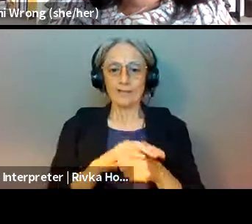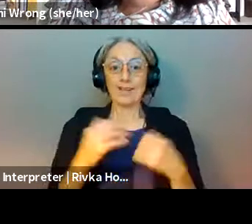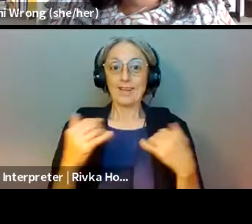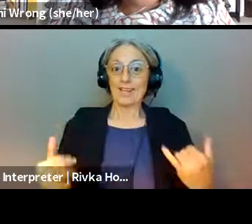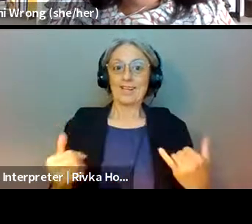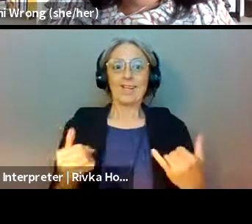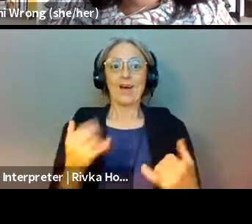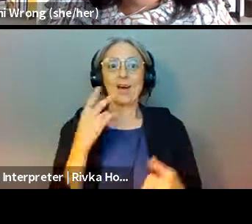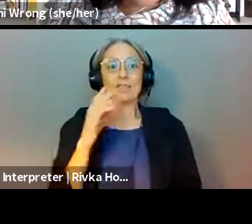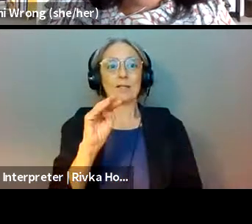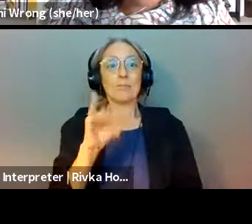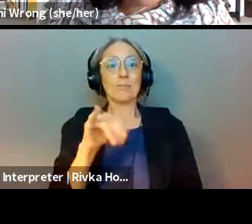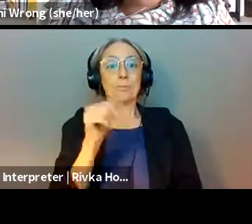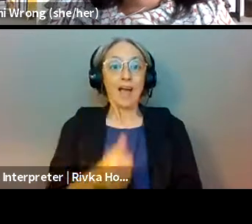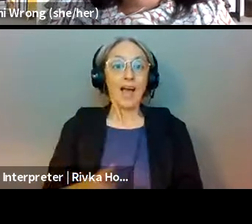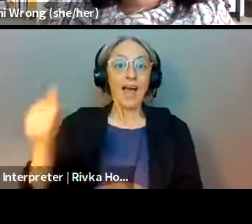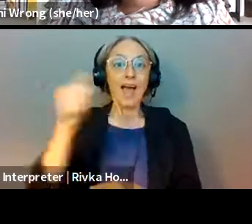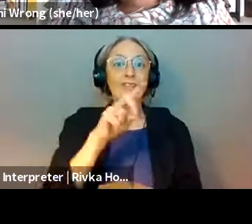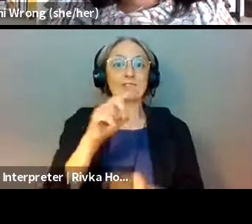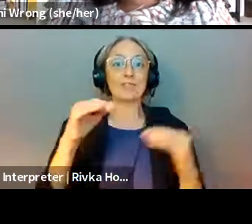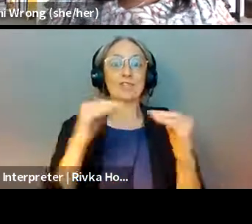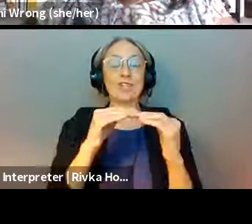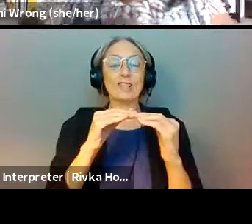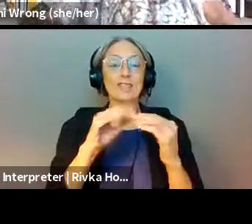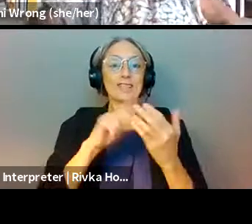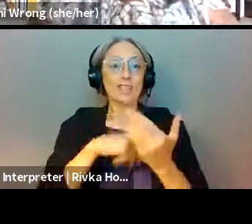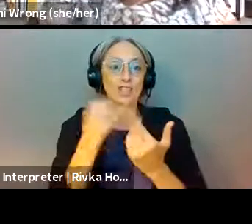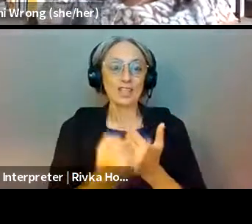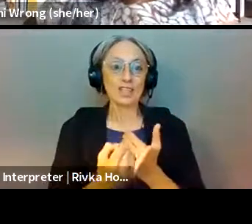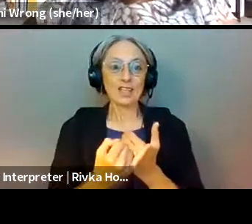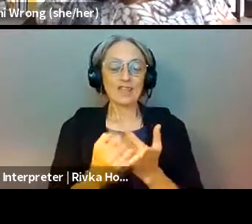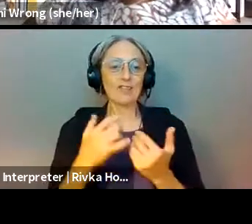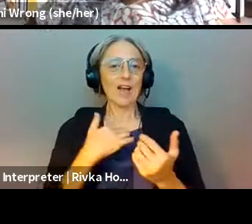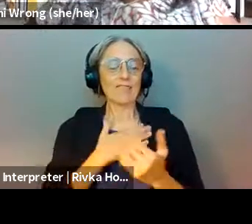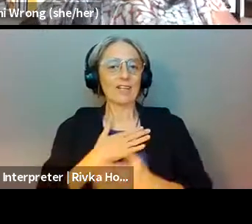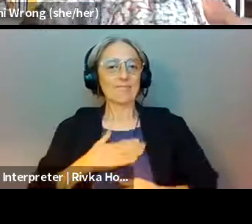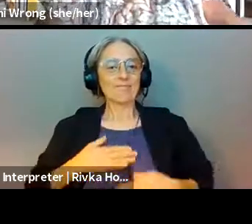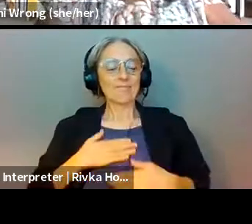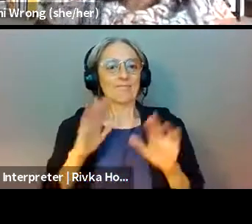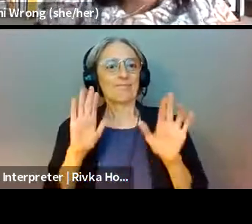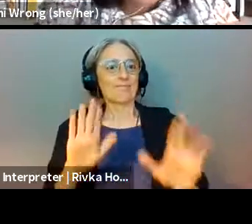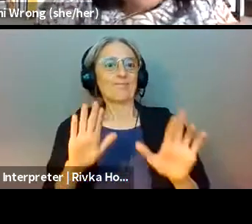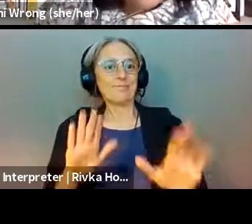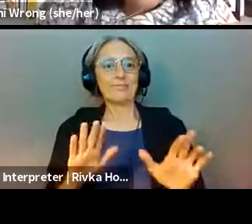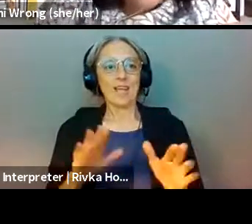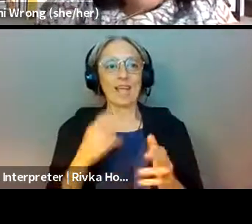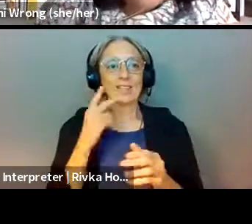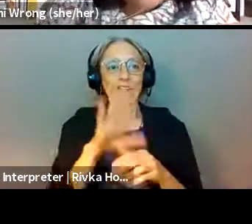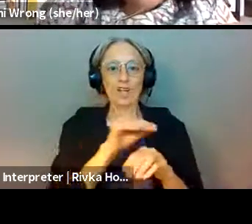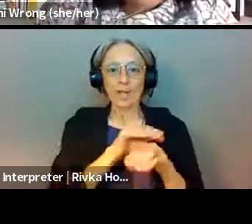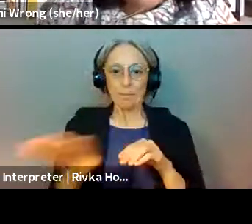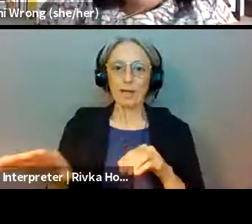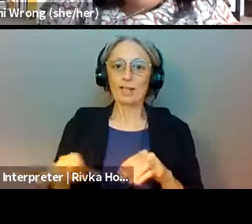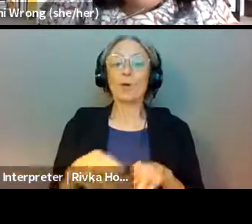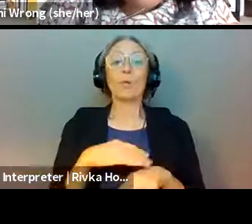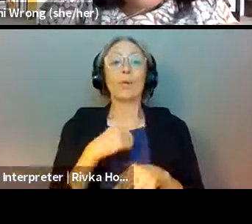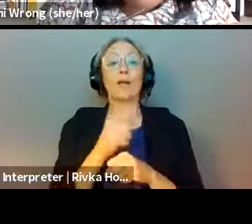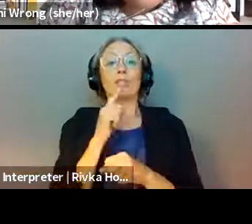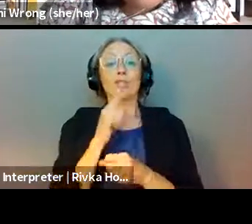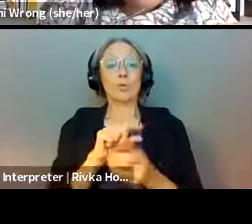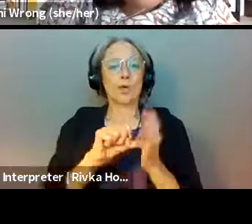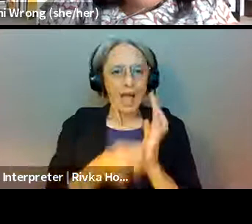head the Disability Justice Initiative and see the impact she's already making by making sure we underscore